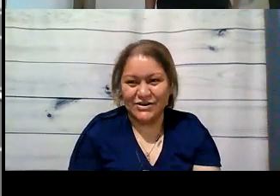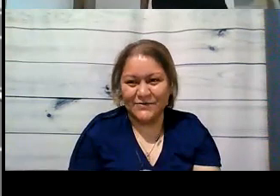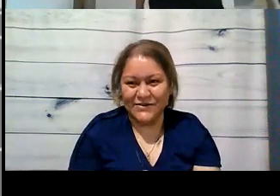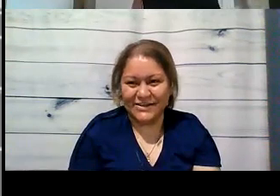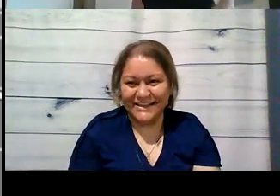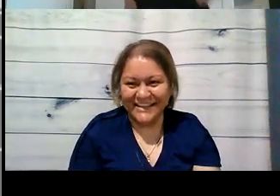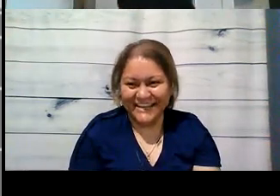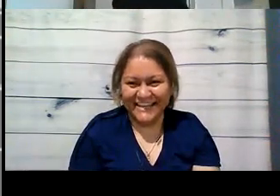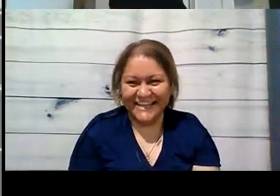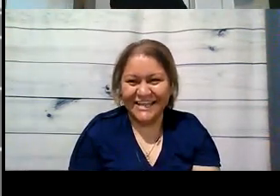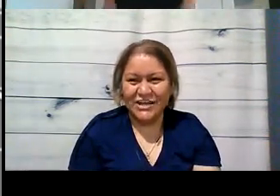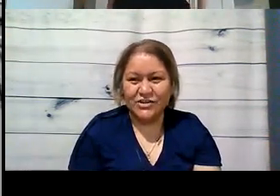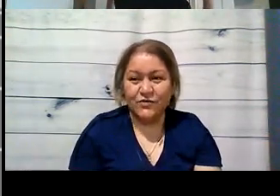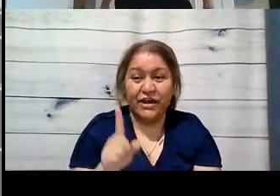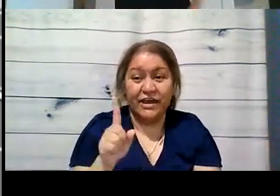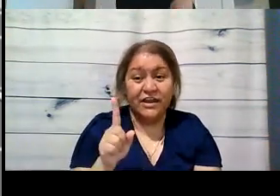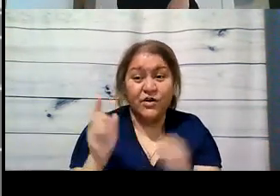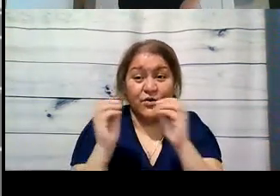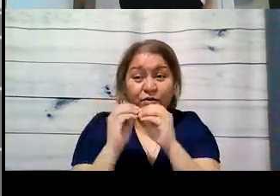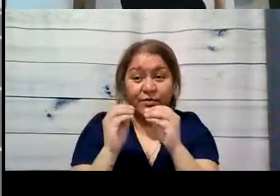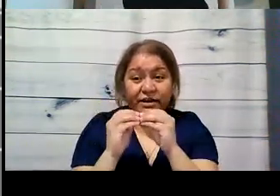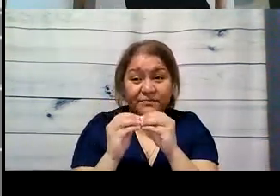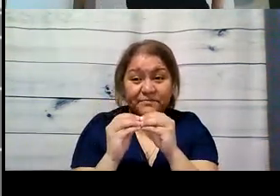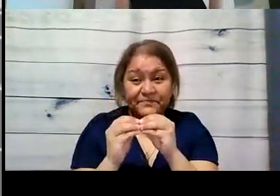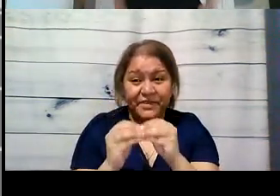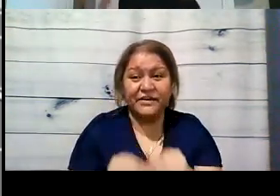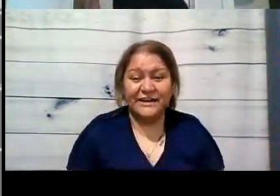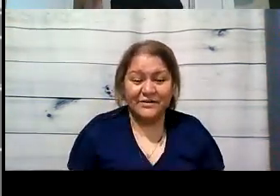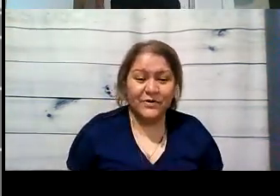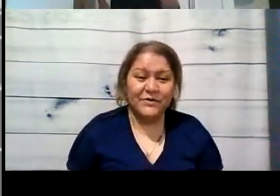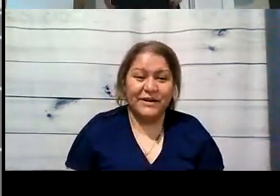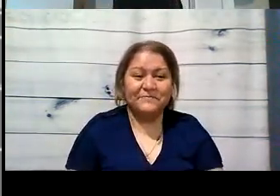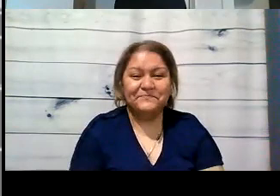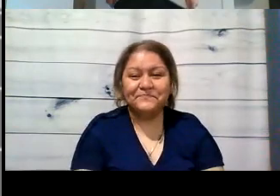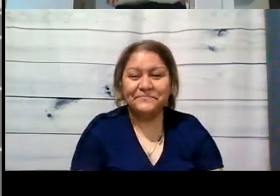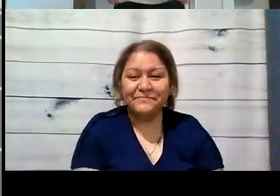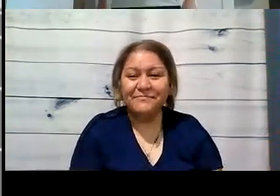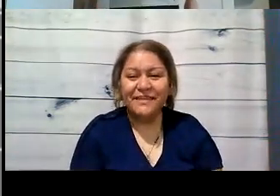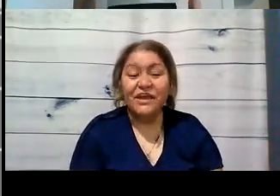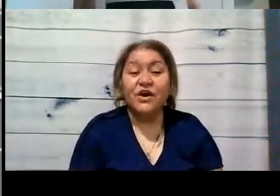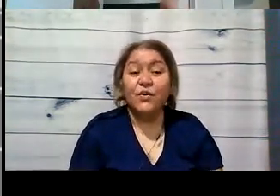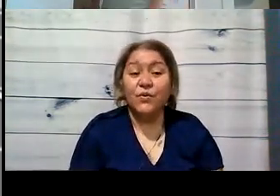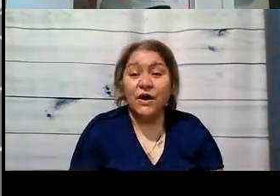Good job, Christian. Should we try it one more time? All right, one more time.